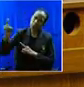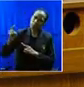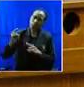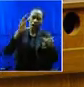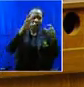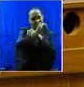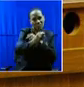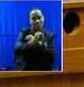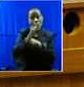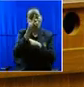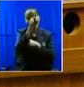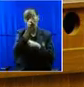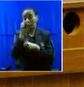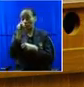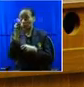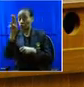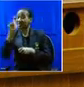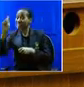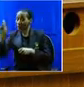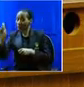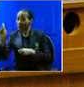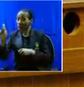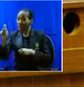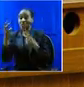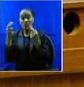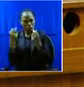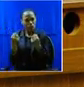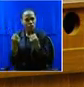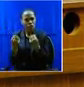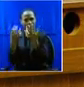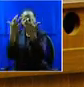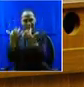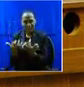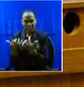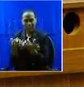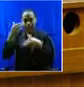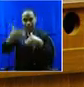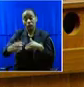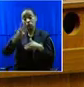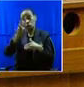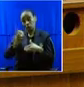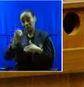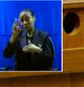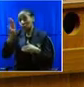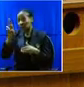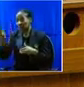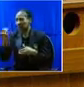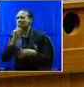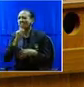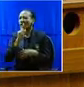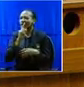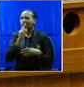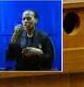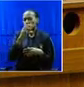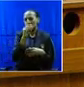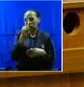1.2 trillion rand in new investment by 2023, it could add around